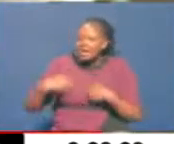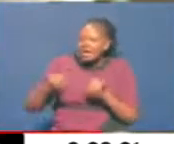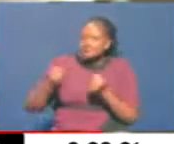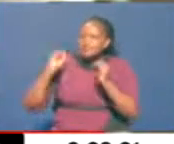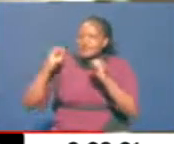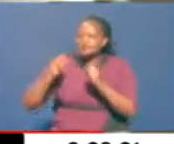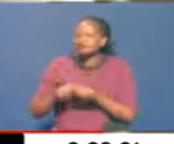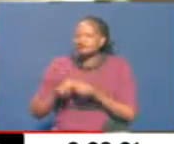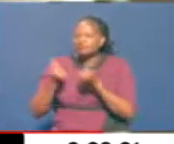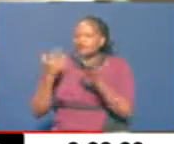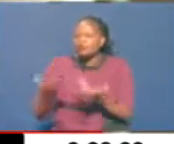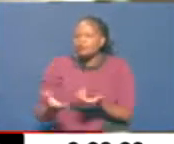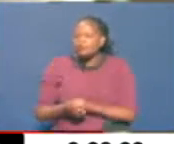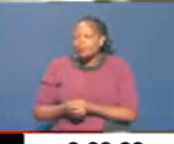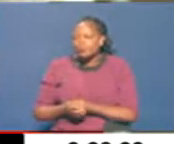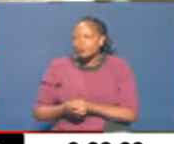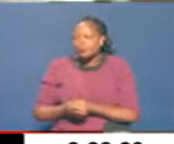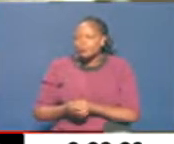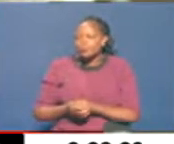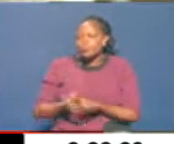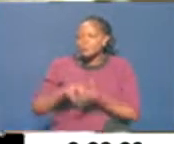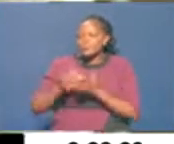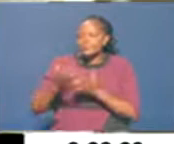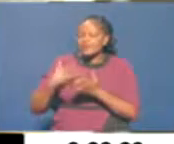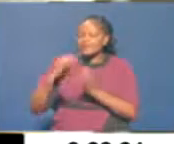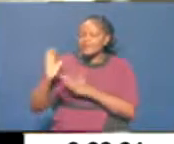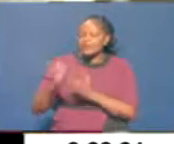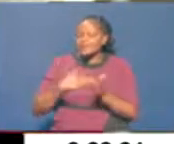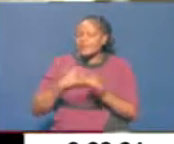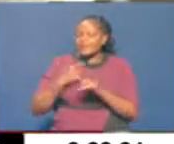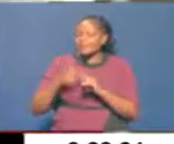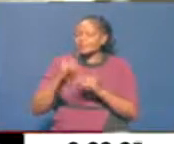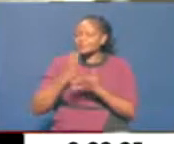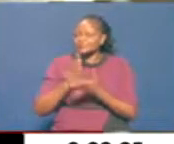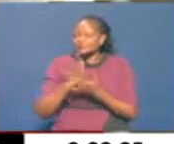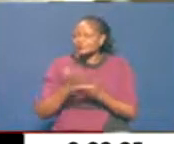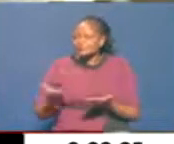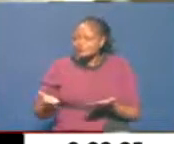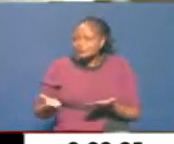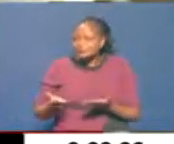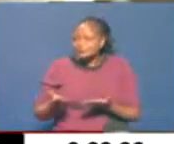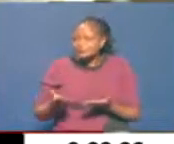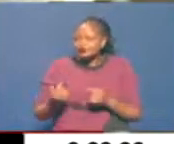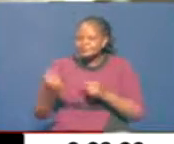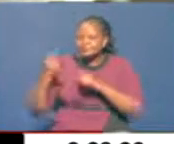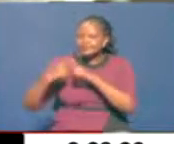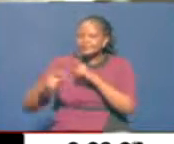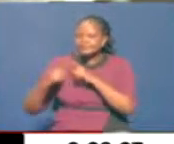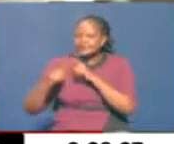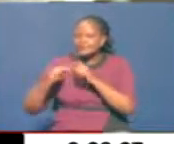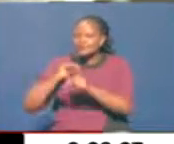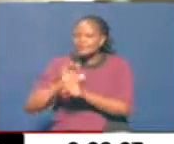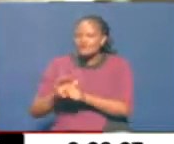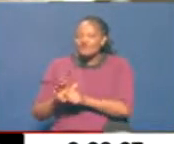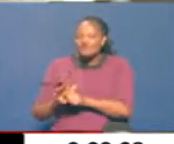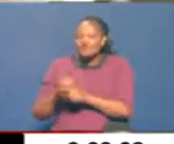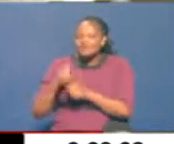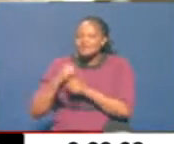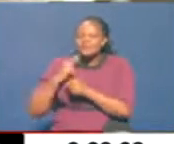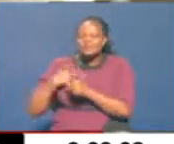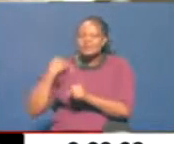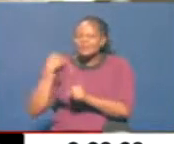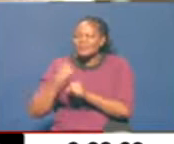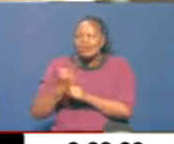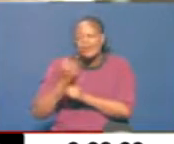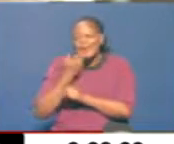pandemic, how will we deal with it? So we had our plan, but I can tell you, experiencing COVID made us move faster when it came to setting